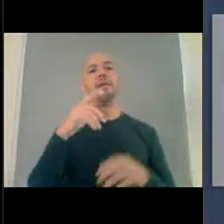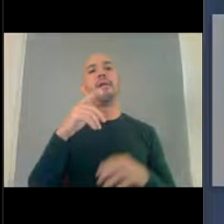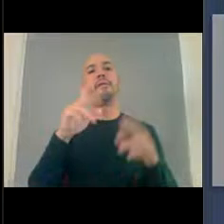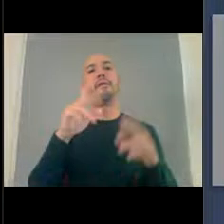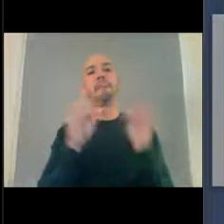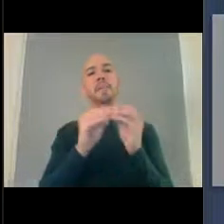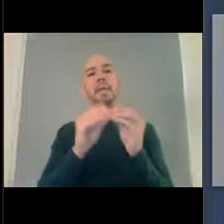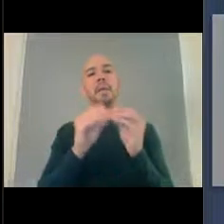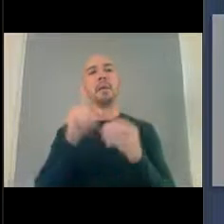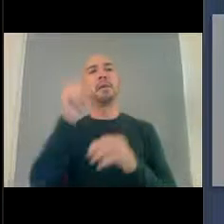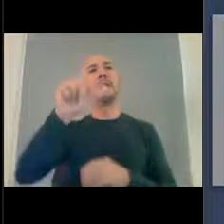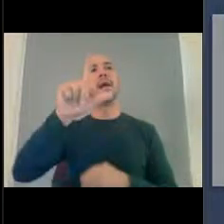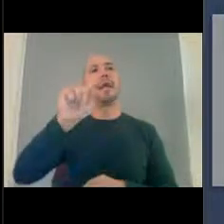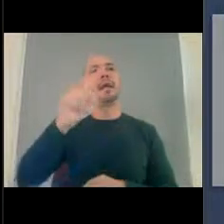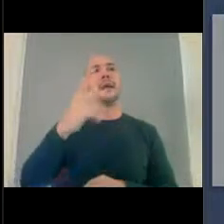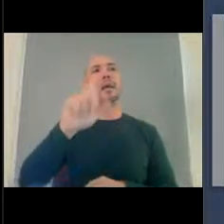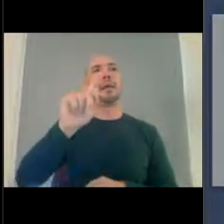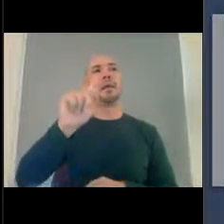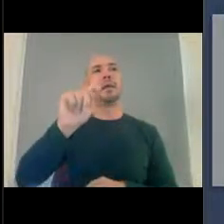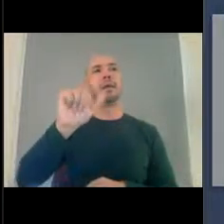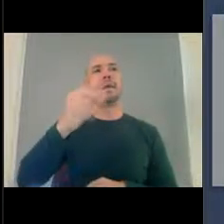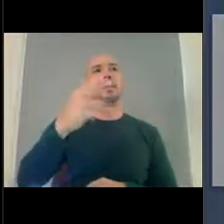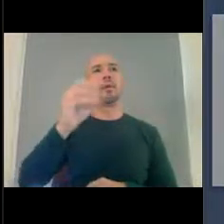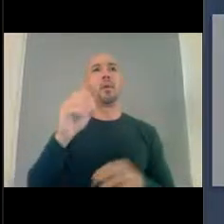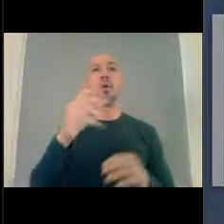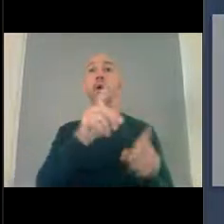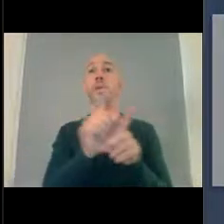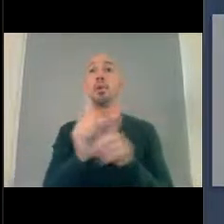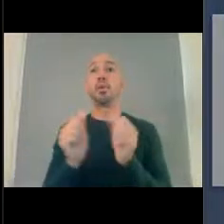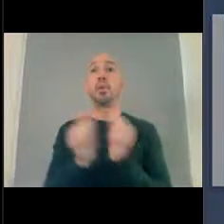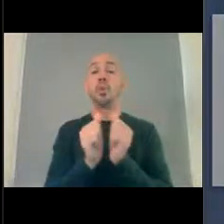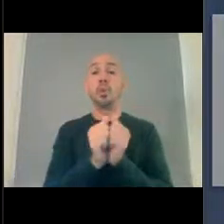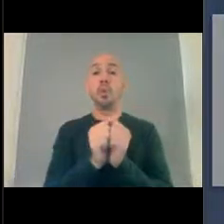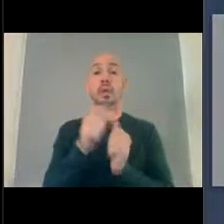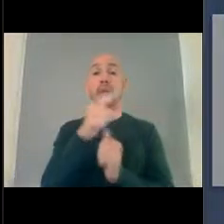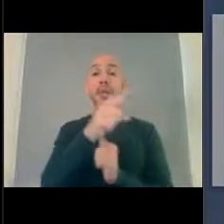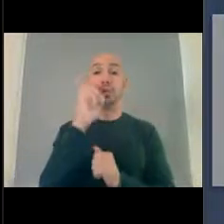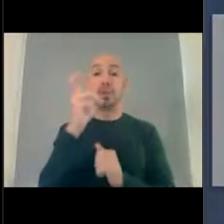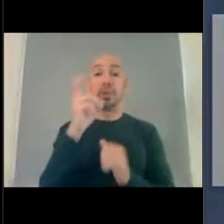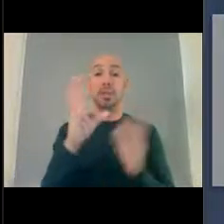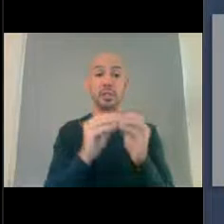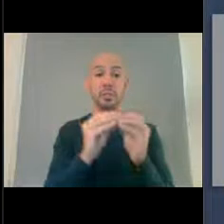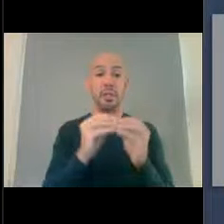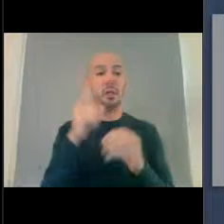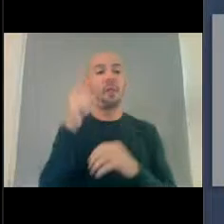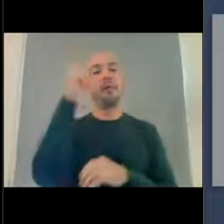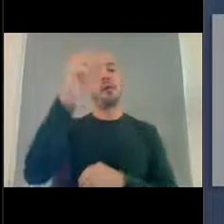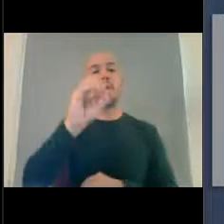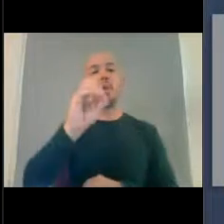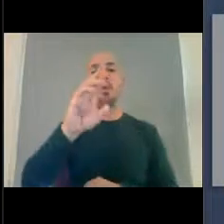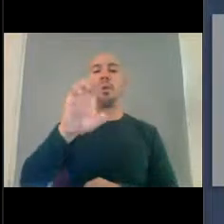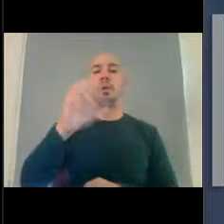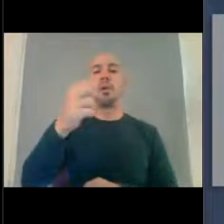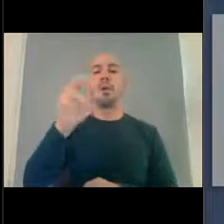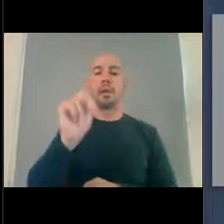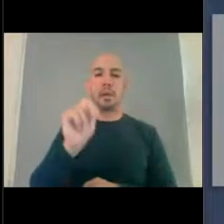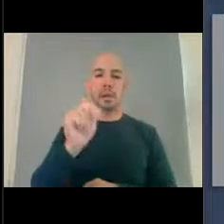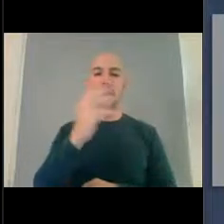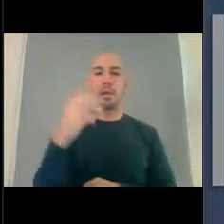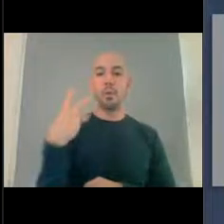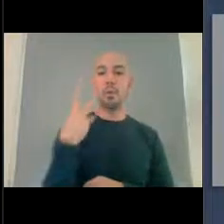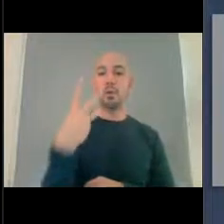uh also the tri-state meeting with the transportation commissions of oregon and washington that was scheduled for september 13th and